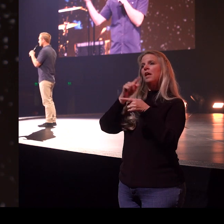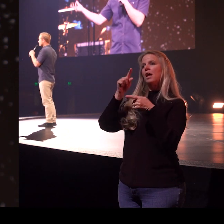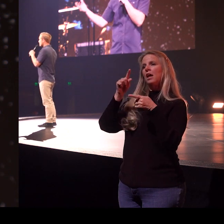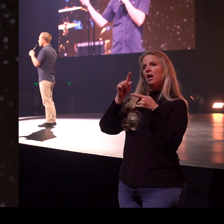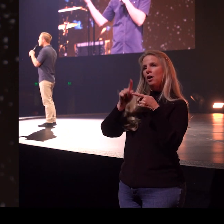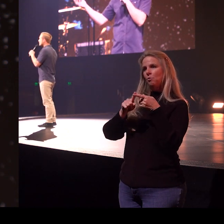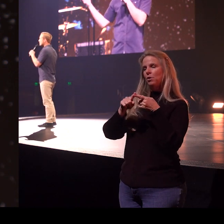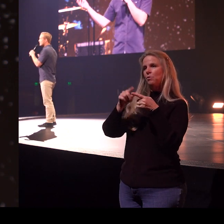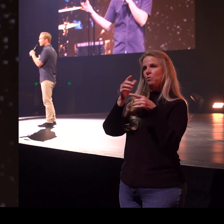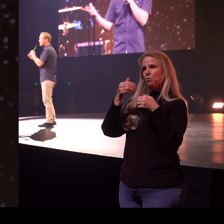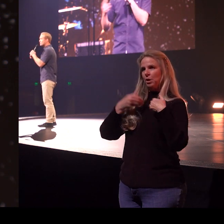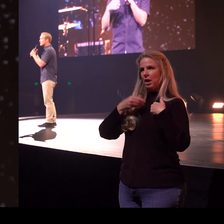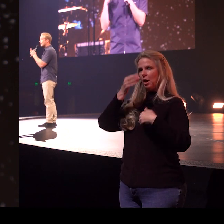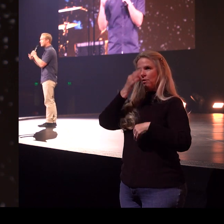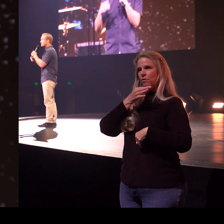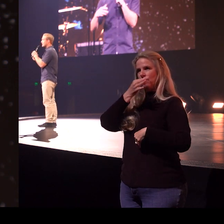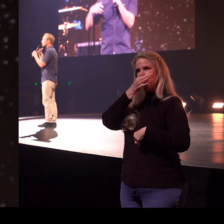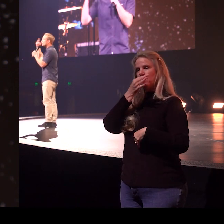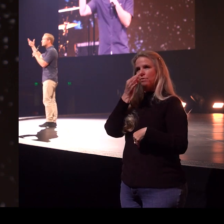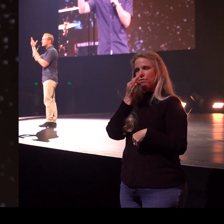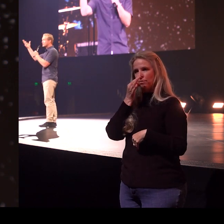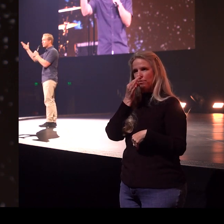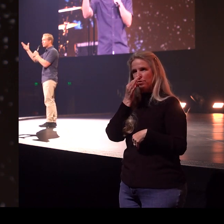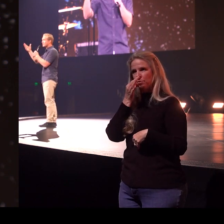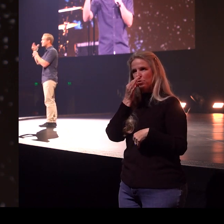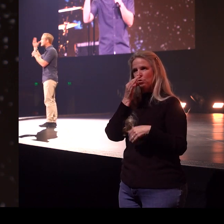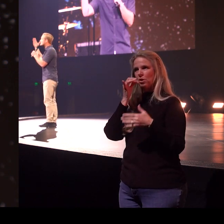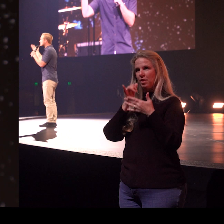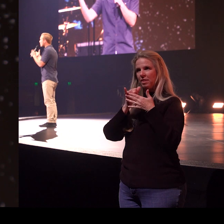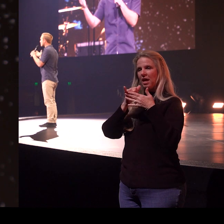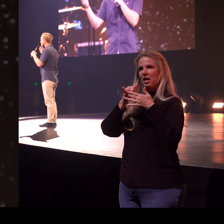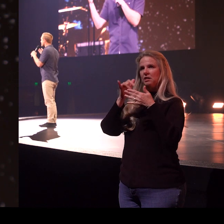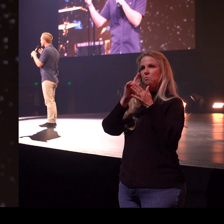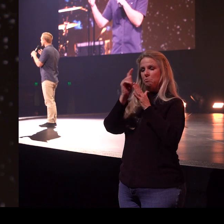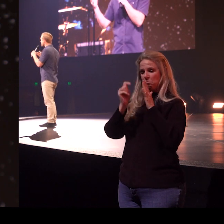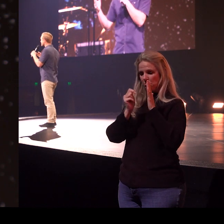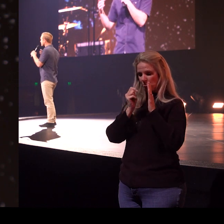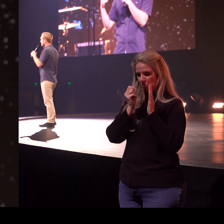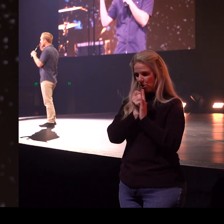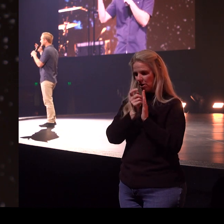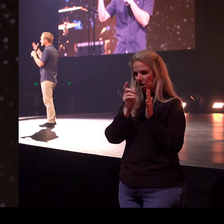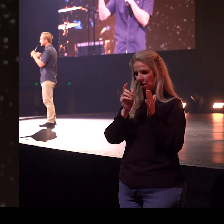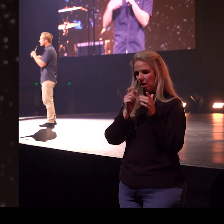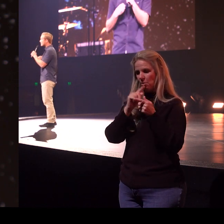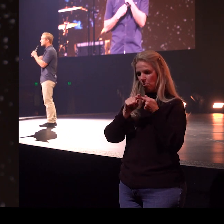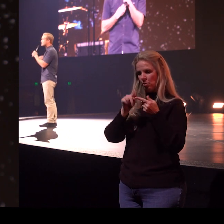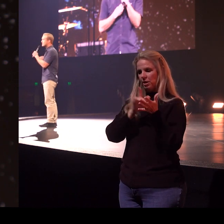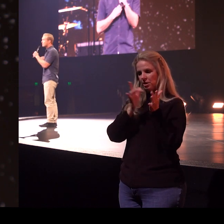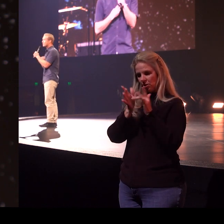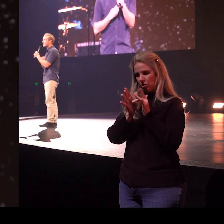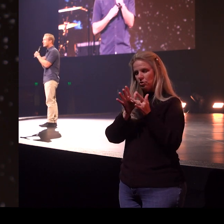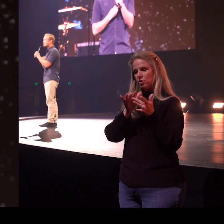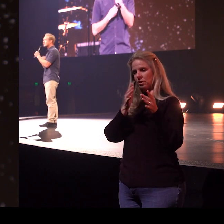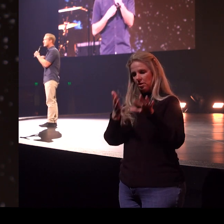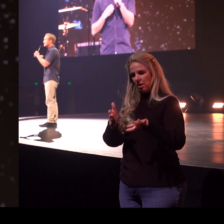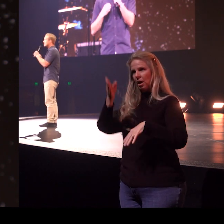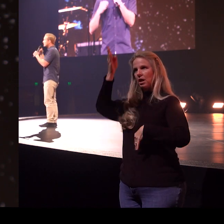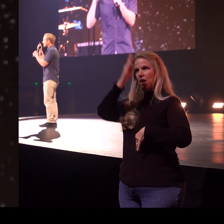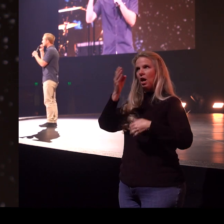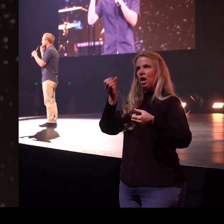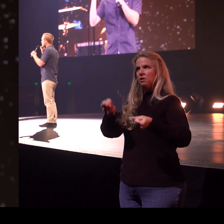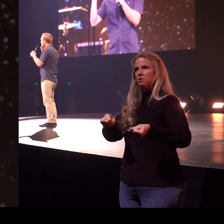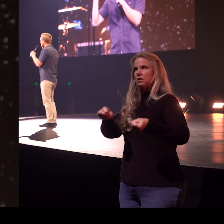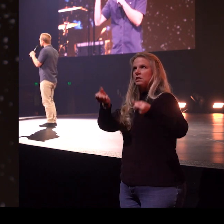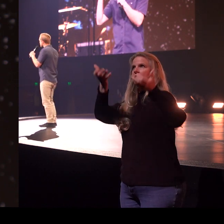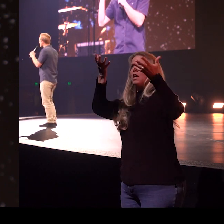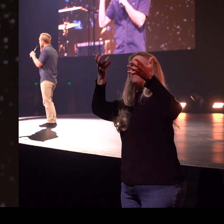that moment on the cross when he died for us, that ultimate story, the story of mankind where God sacrificed himself for us. But